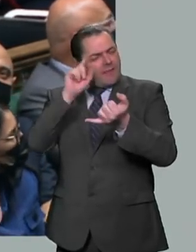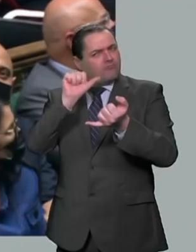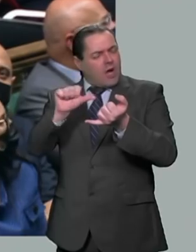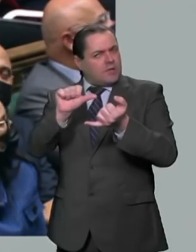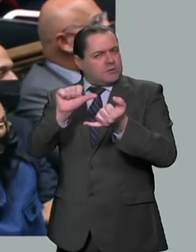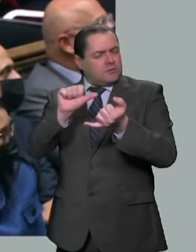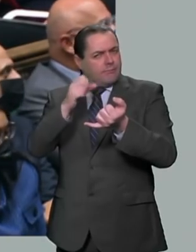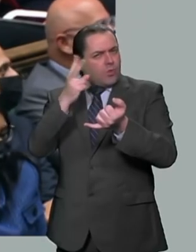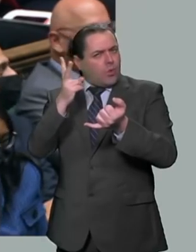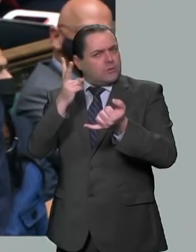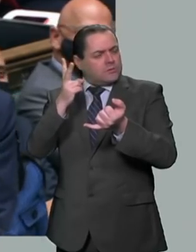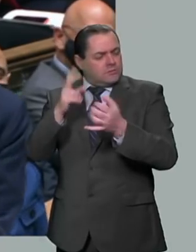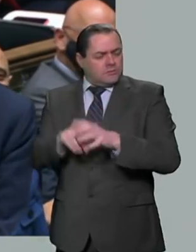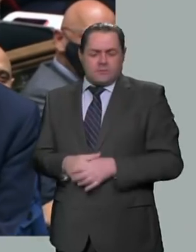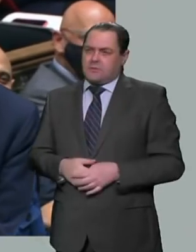mine.